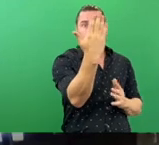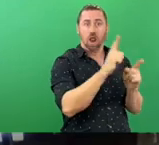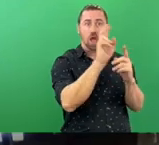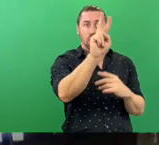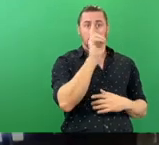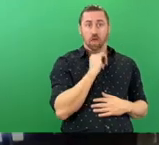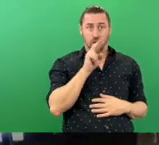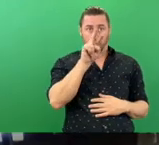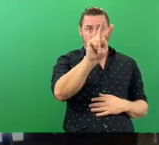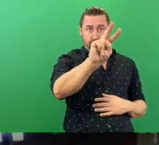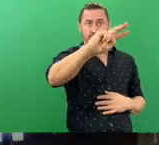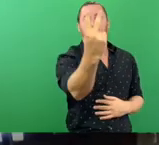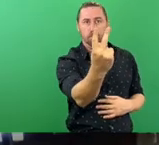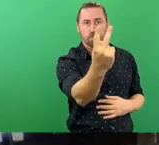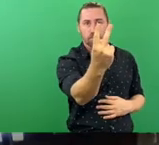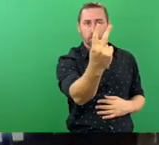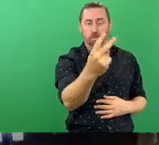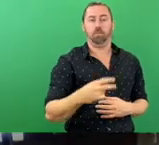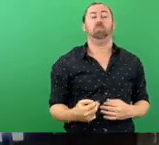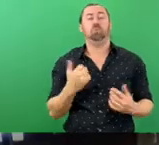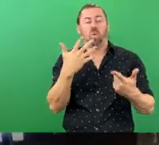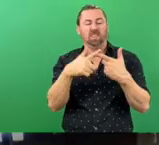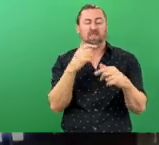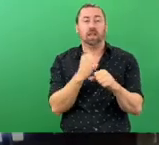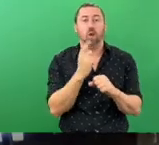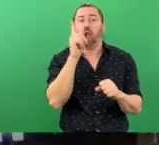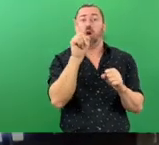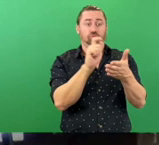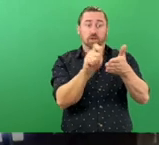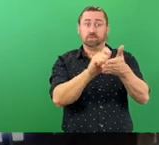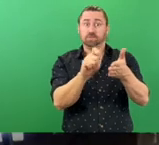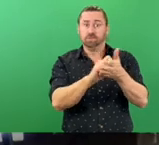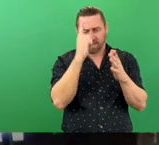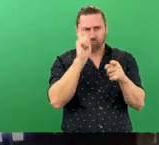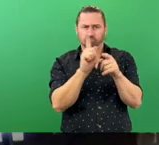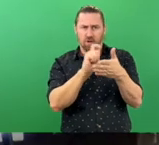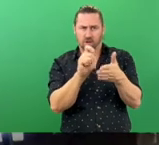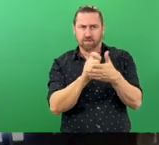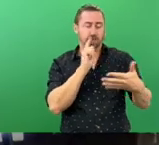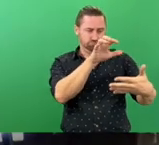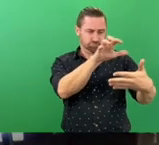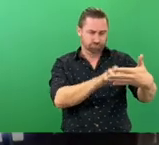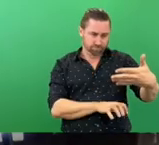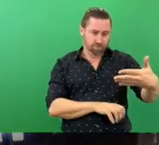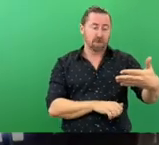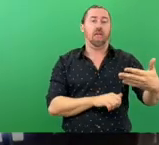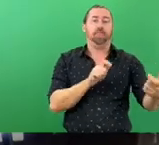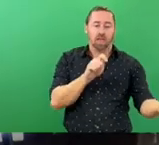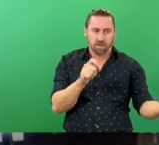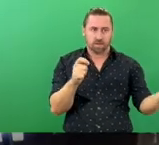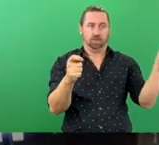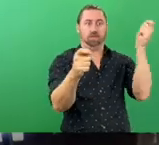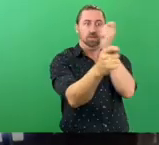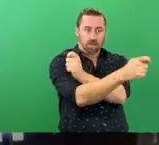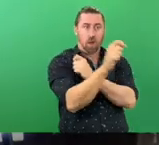things left to right. And one of the great examples of this is writing, mirror writing. So if you look at a text and you turn that